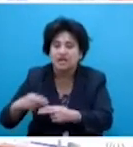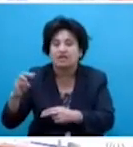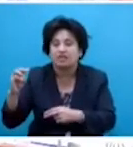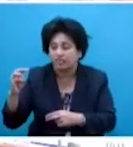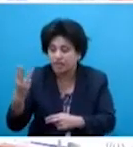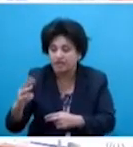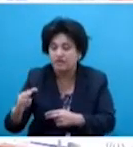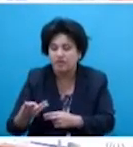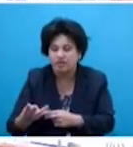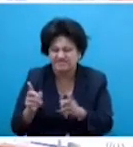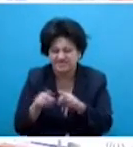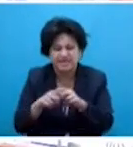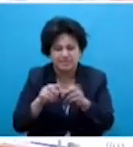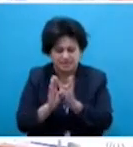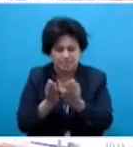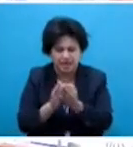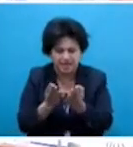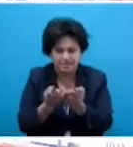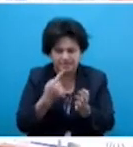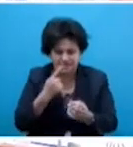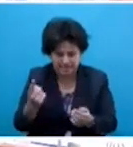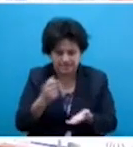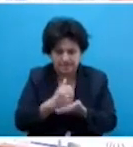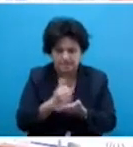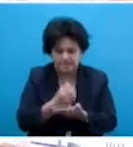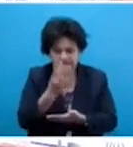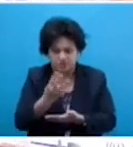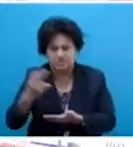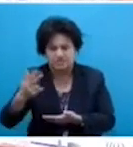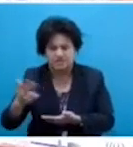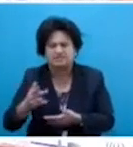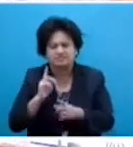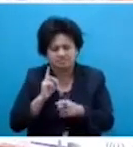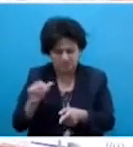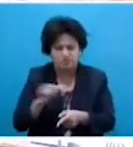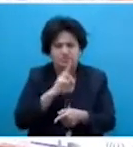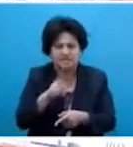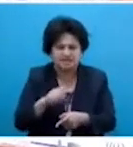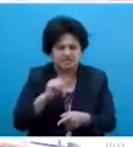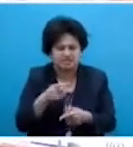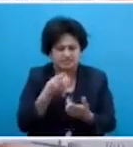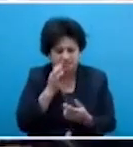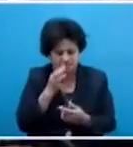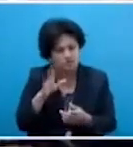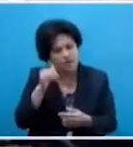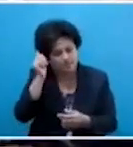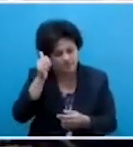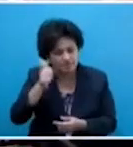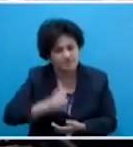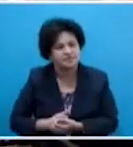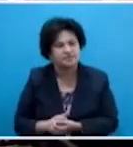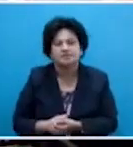as foretold in the Bible in Numbers 14:18. Thank you, Mr. Speaker. Order.